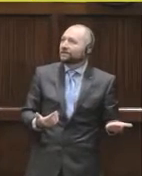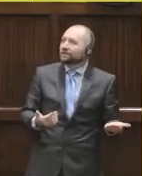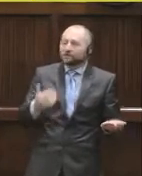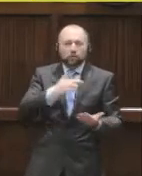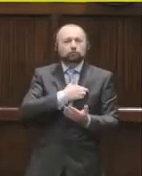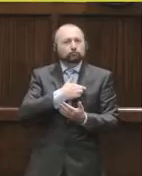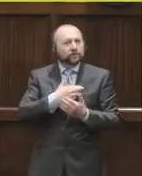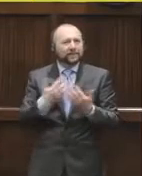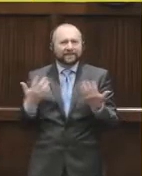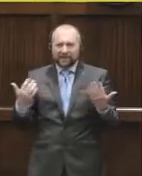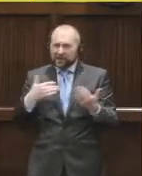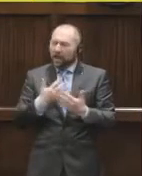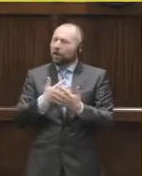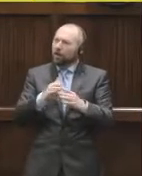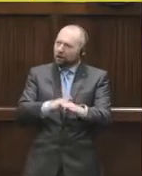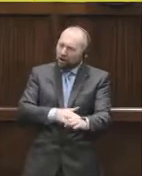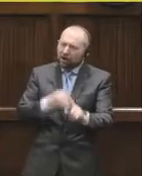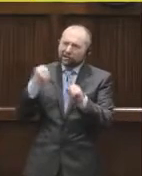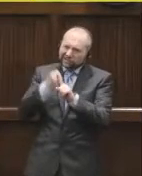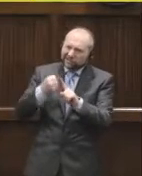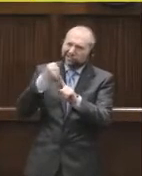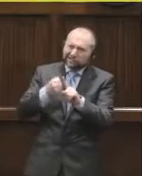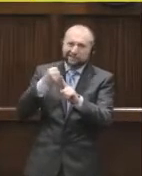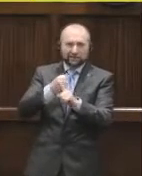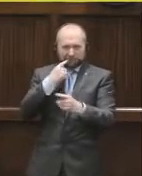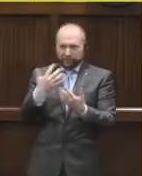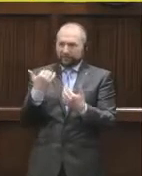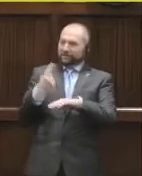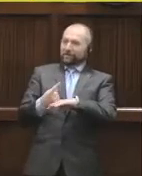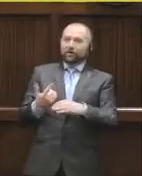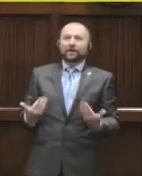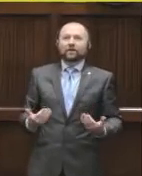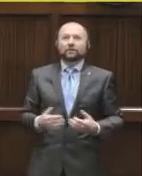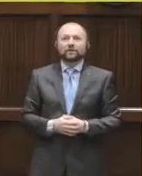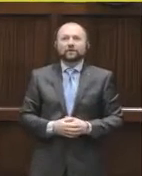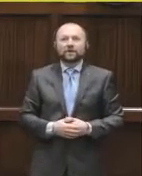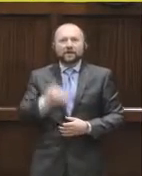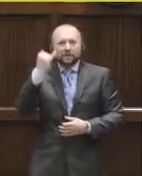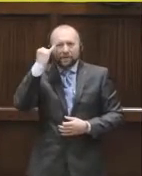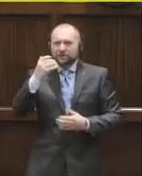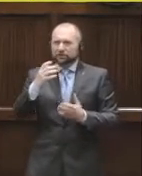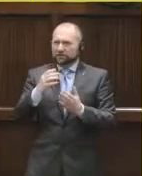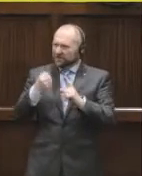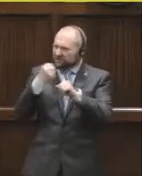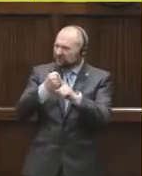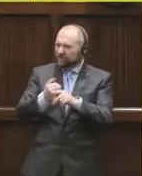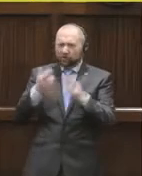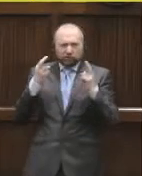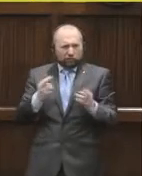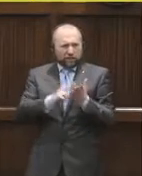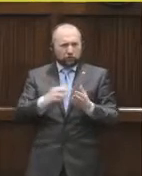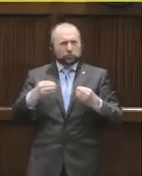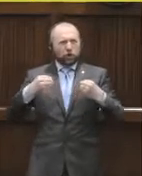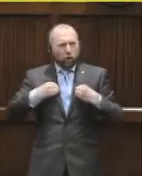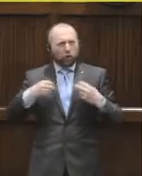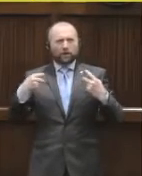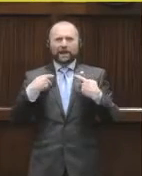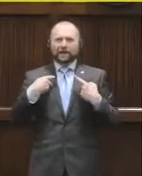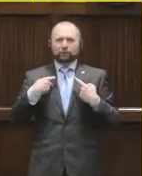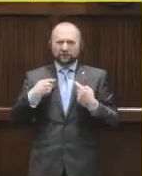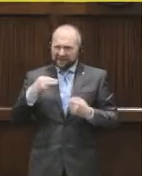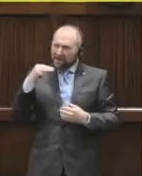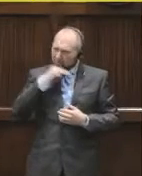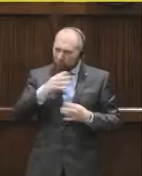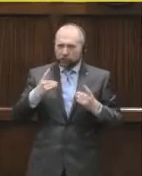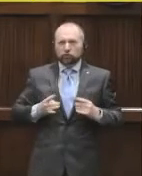been the forefront of a very long struggle. The right to use one's own language is a very important human right